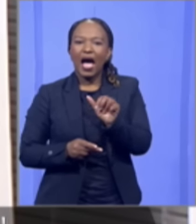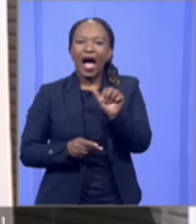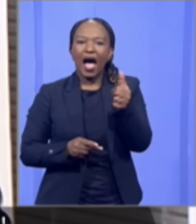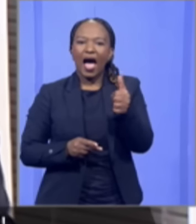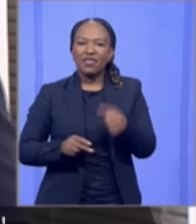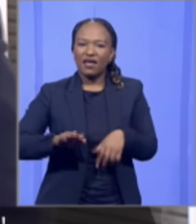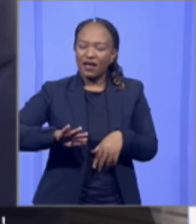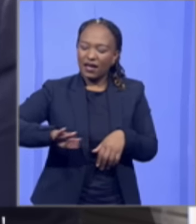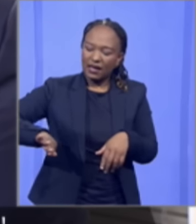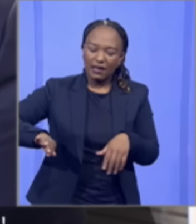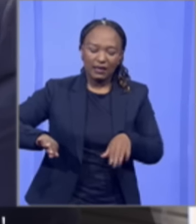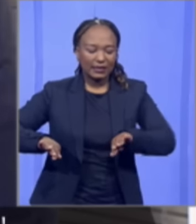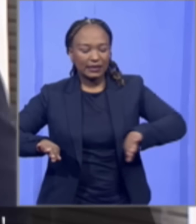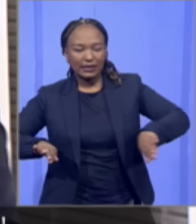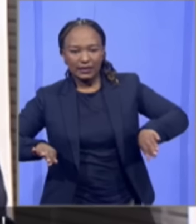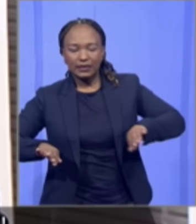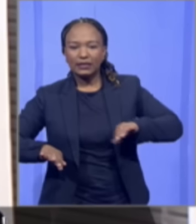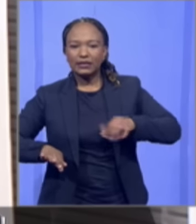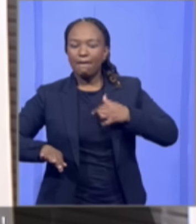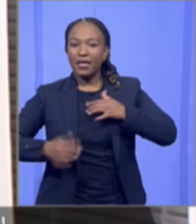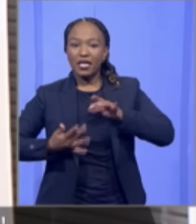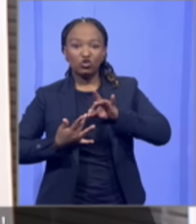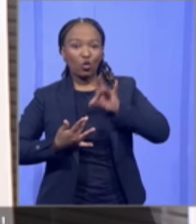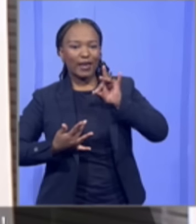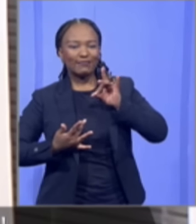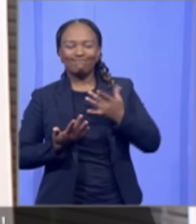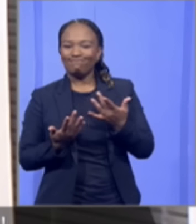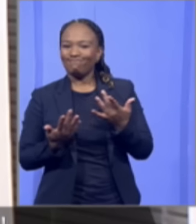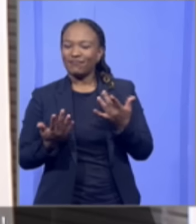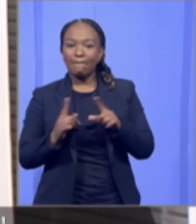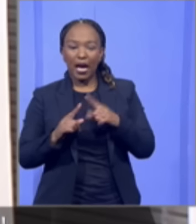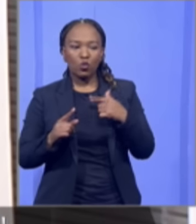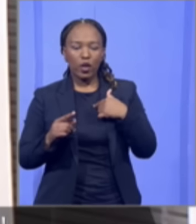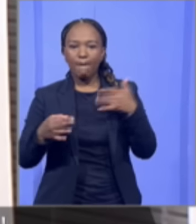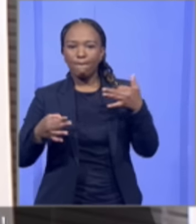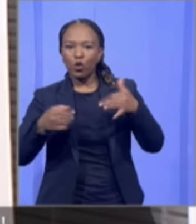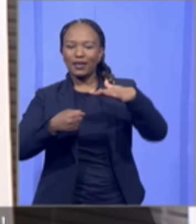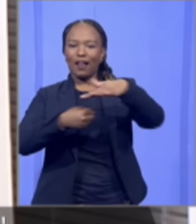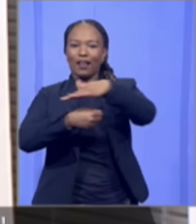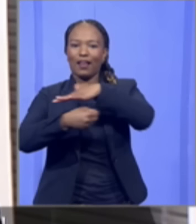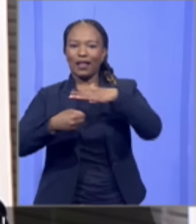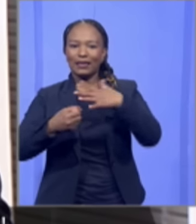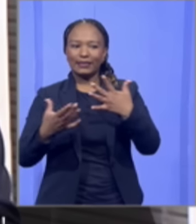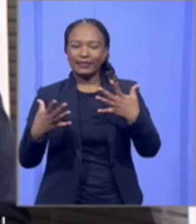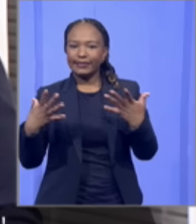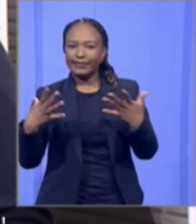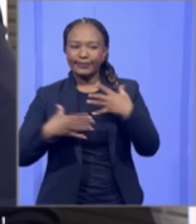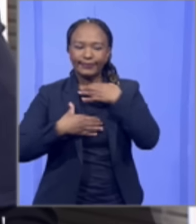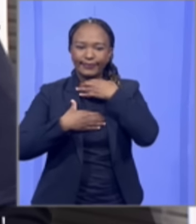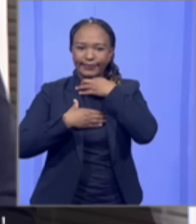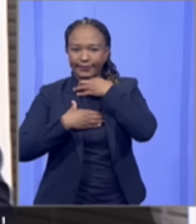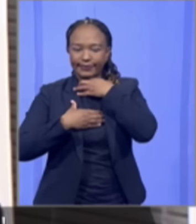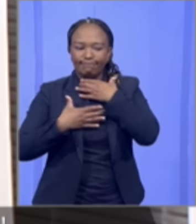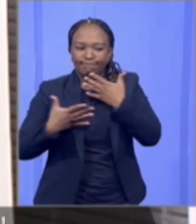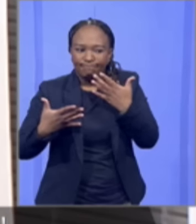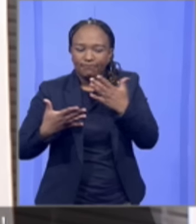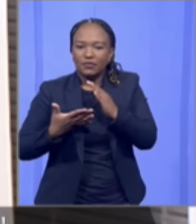of the political circumstances that we find ourselves in. As we transition to the seventh